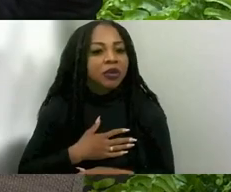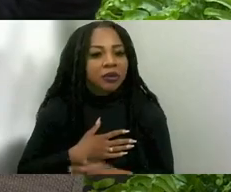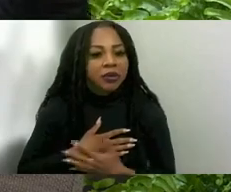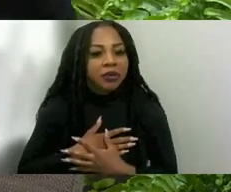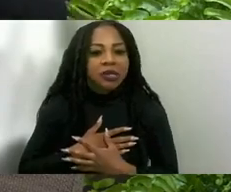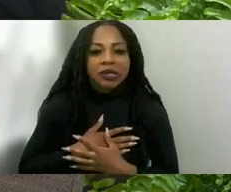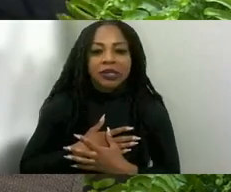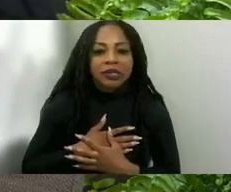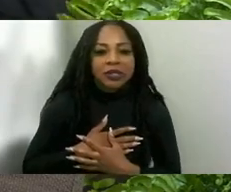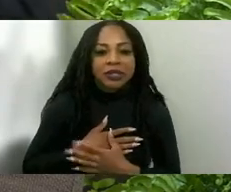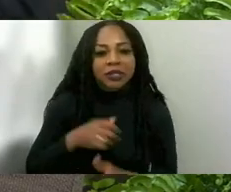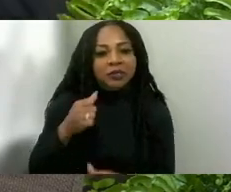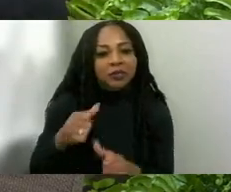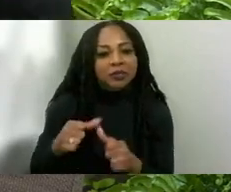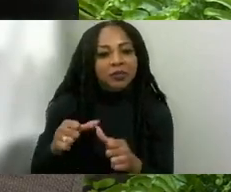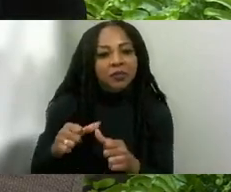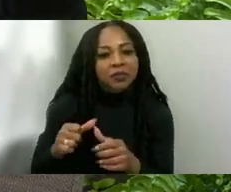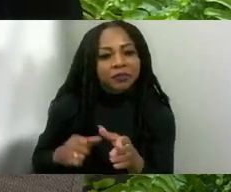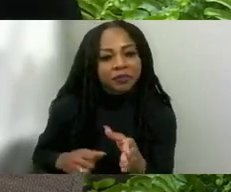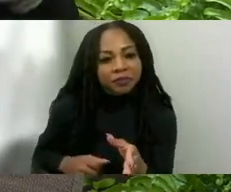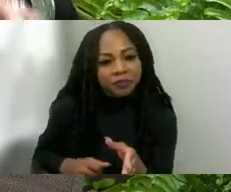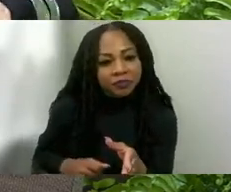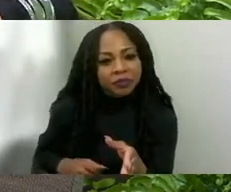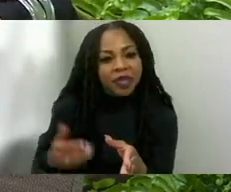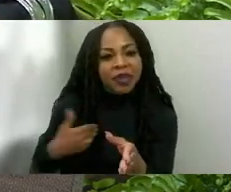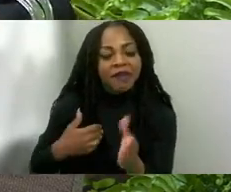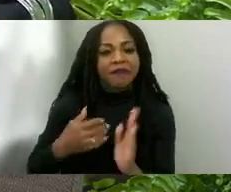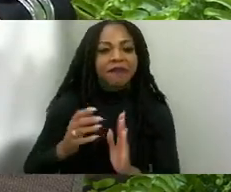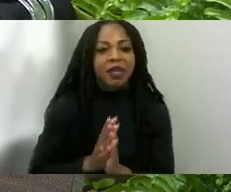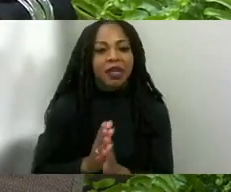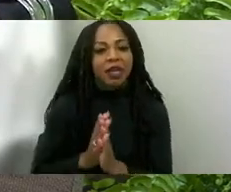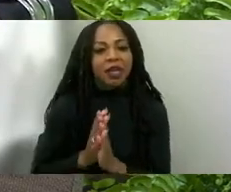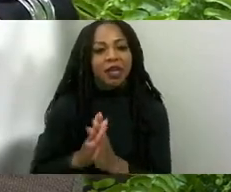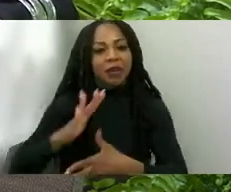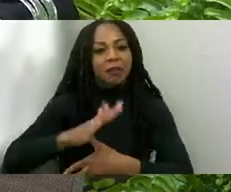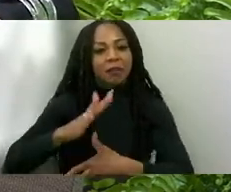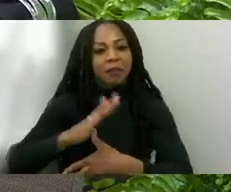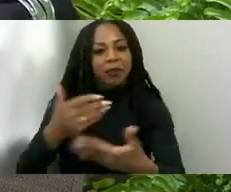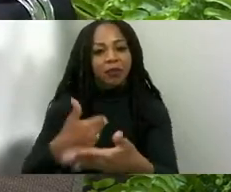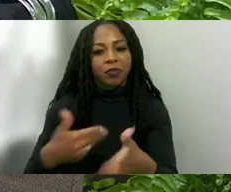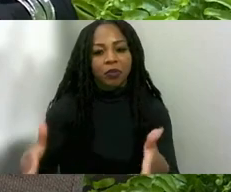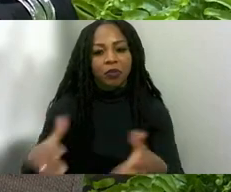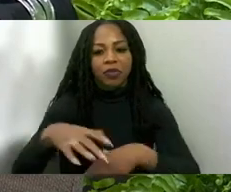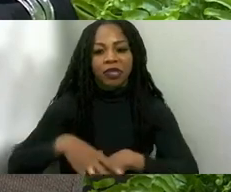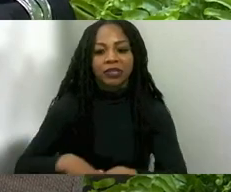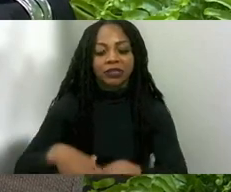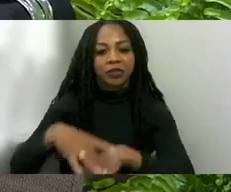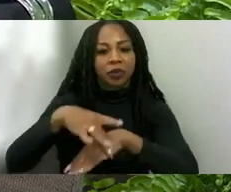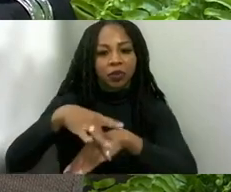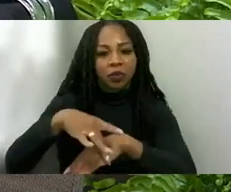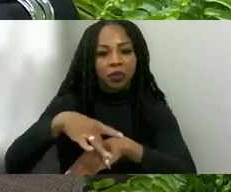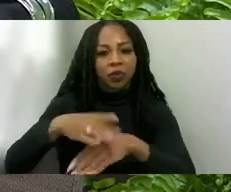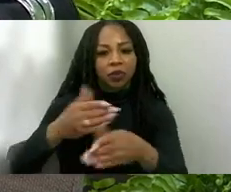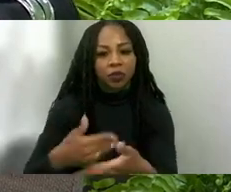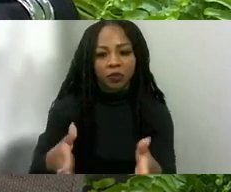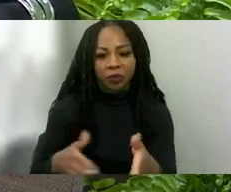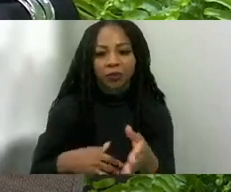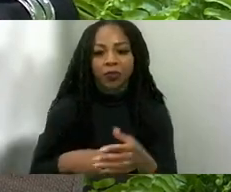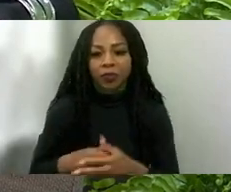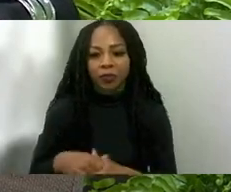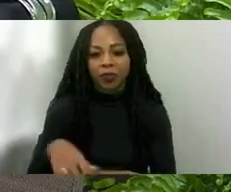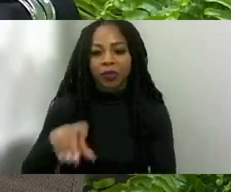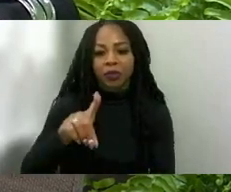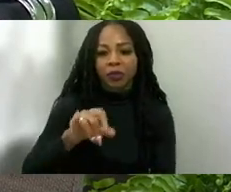we had just an earth road, mm-hmm. The main road was an earth road. And she could see him coming from far. Mm-hmm.